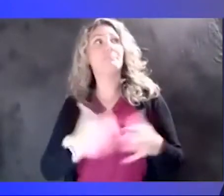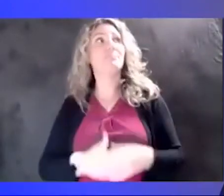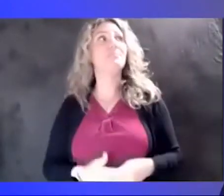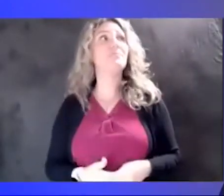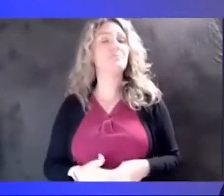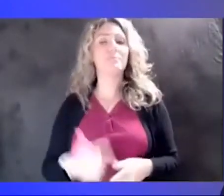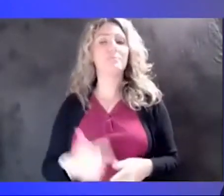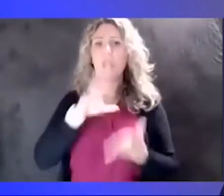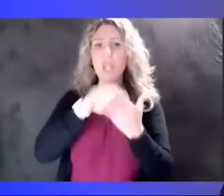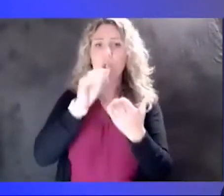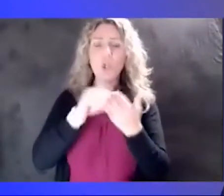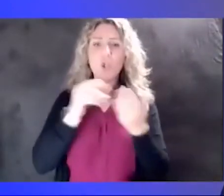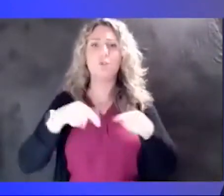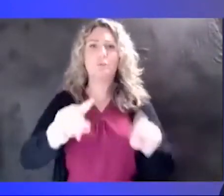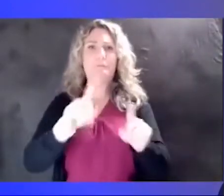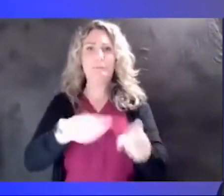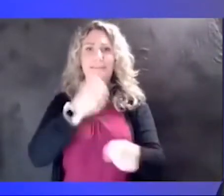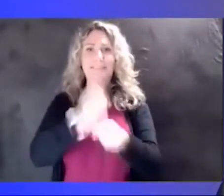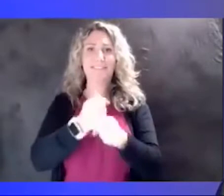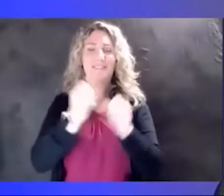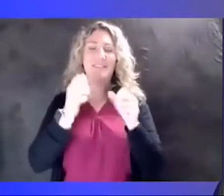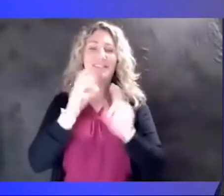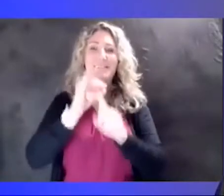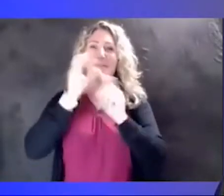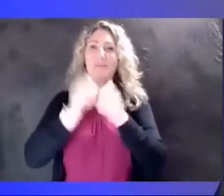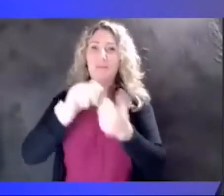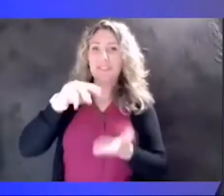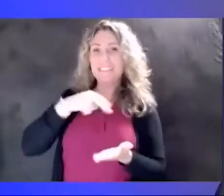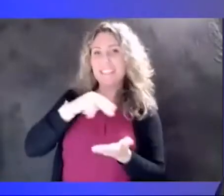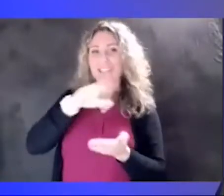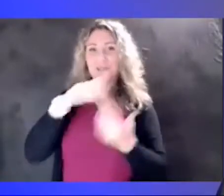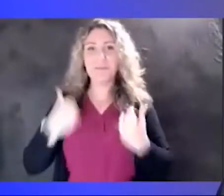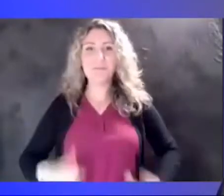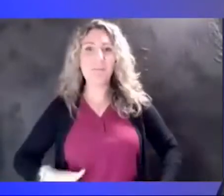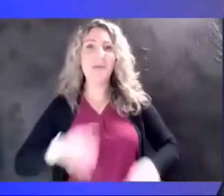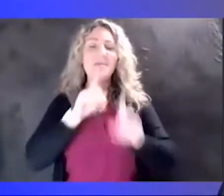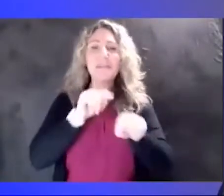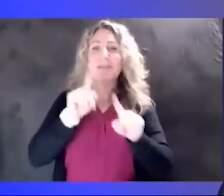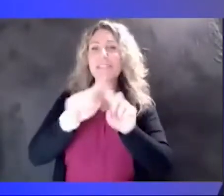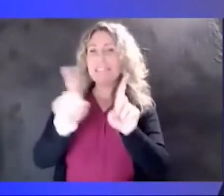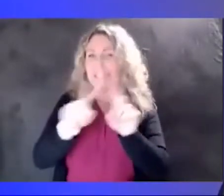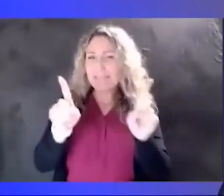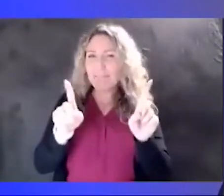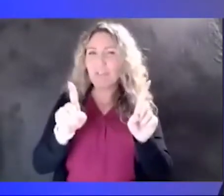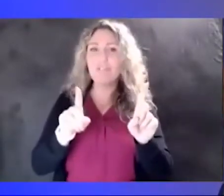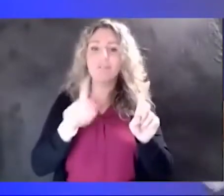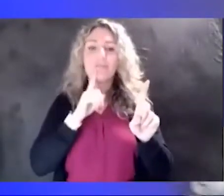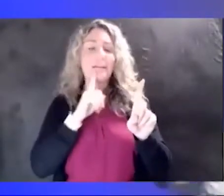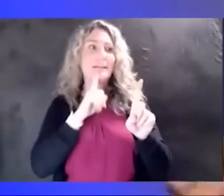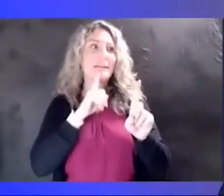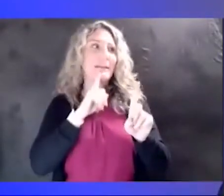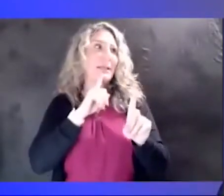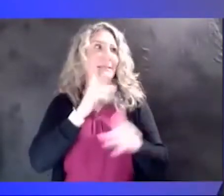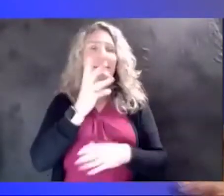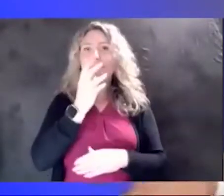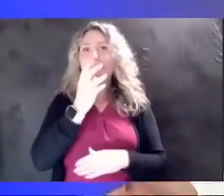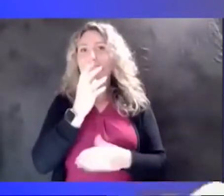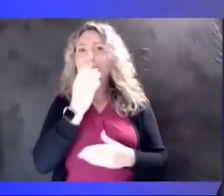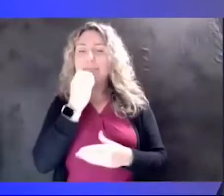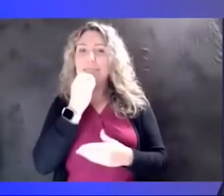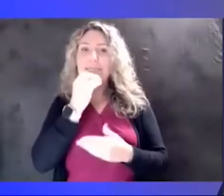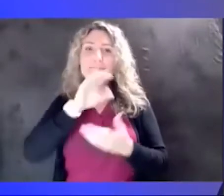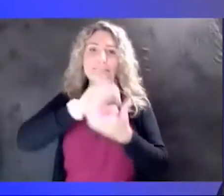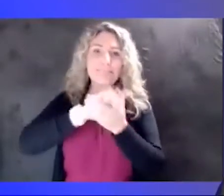over the years, especially with dance, that your body responds a little differently to cheeseburger and fries than, grilled chicken